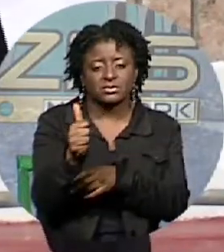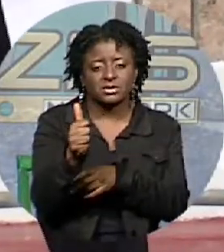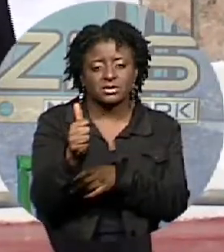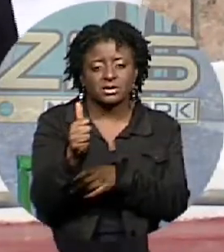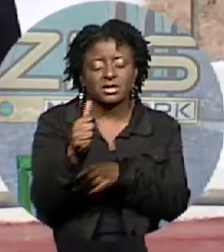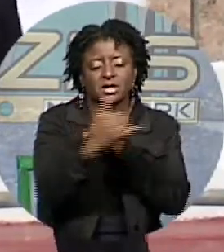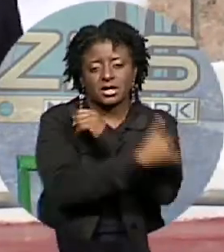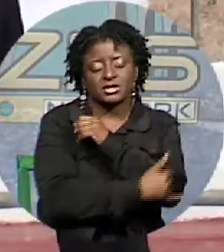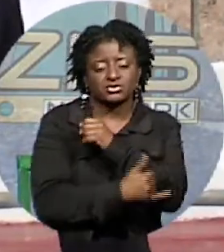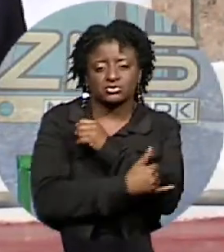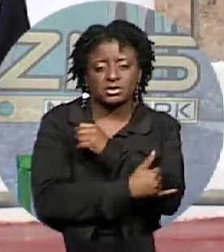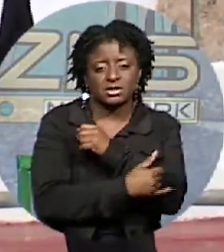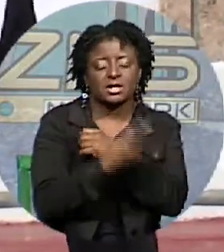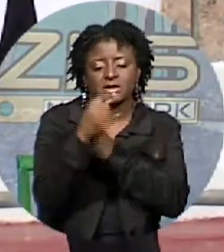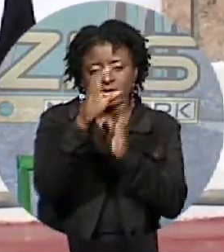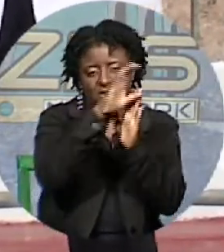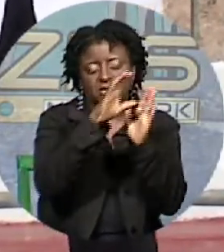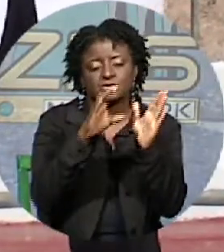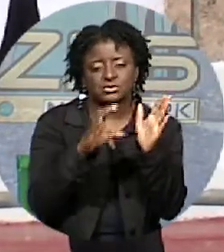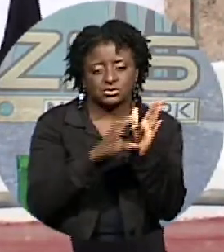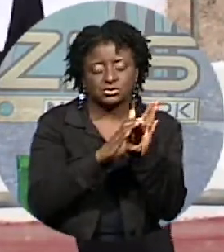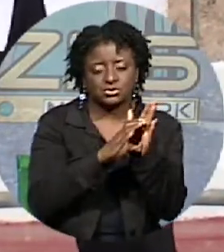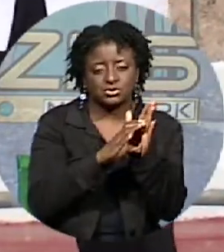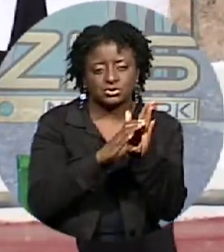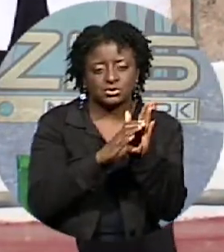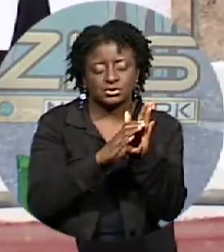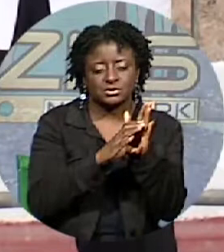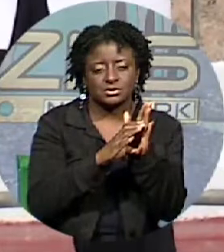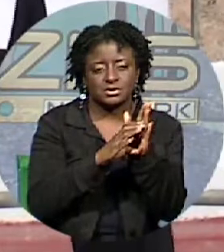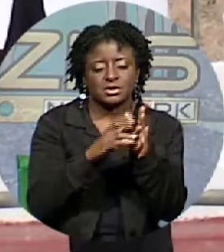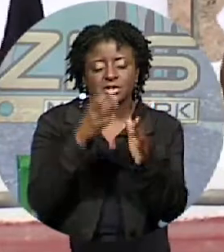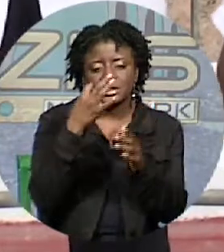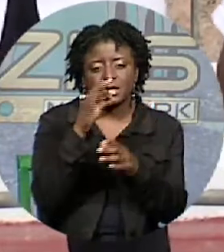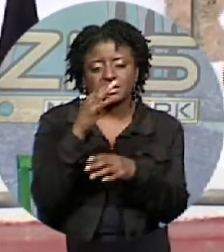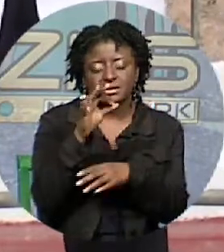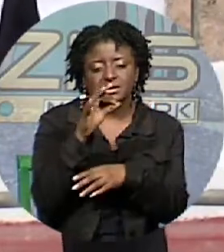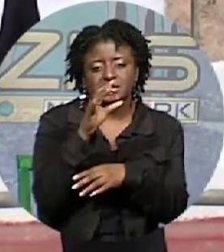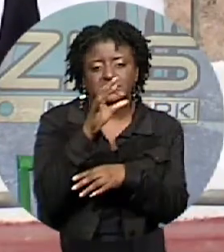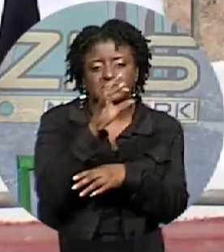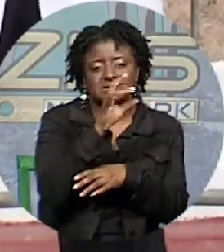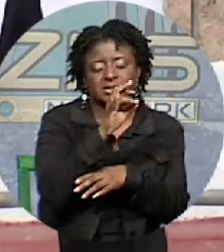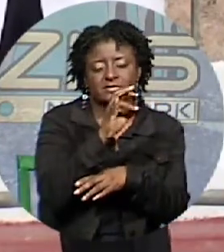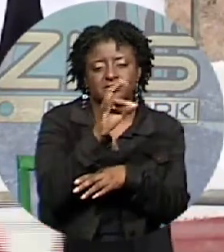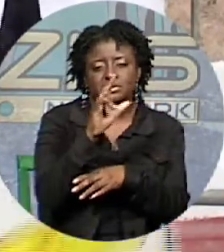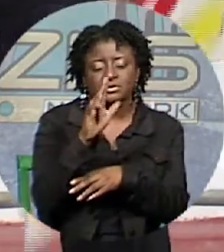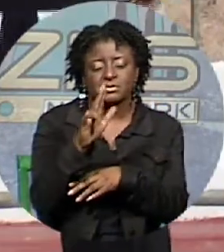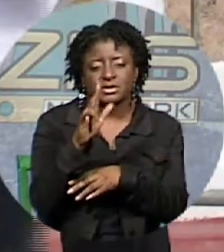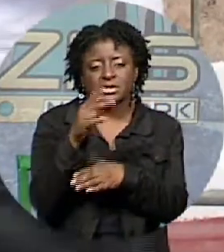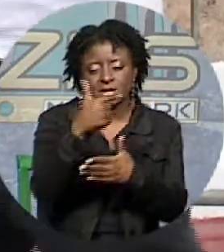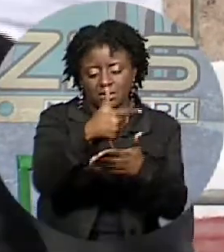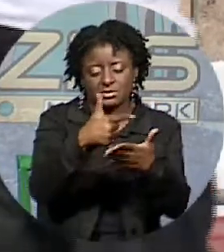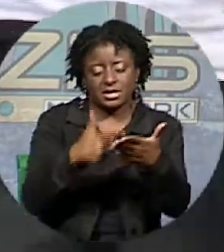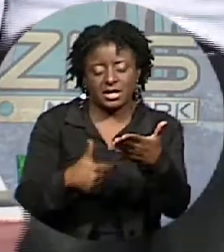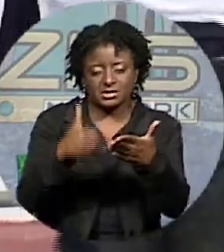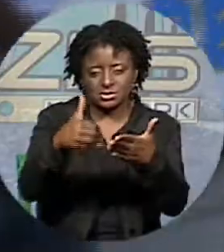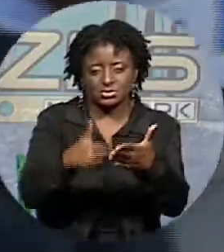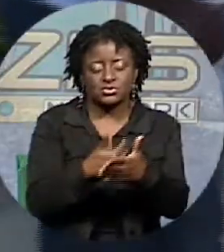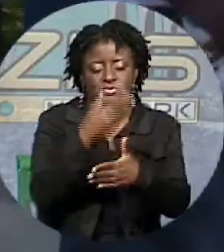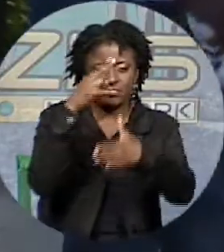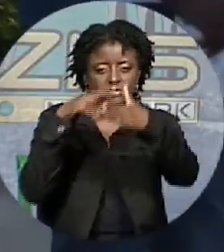The preamble of our Constitution, 1973, outlines a new vision for us as a